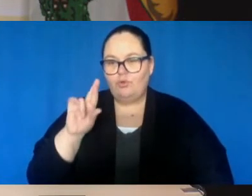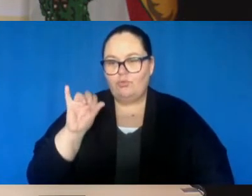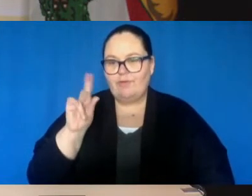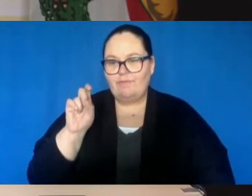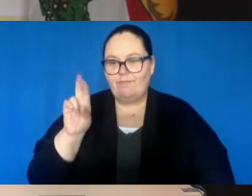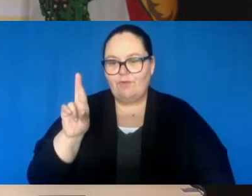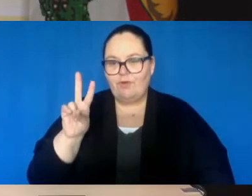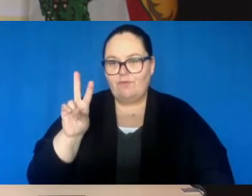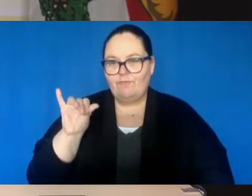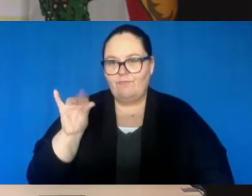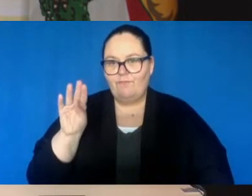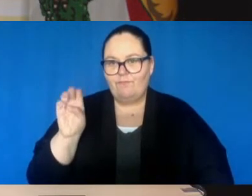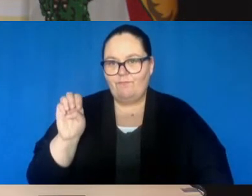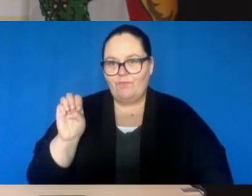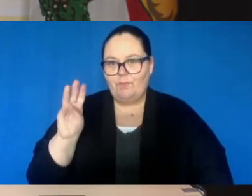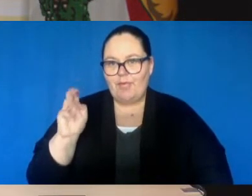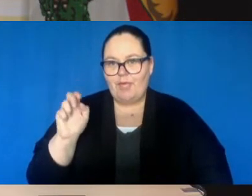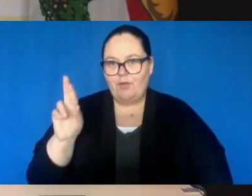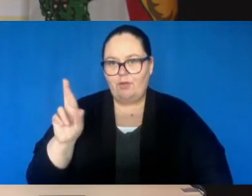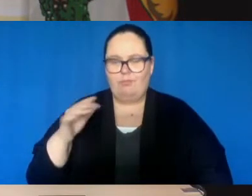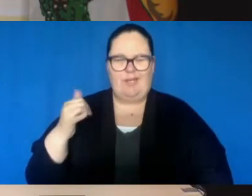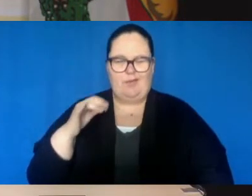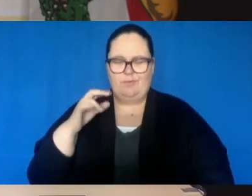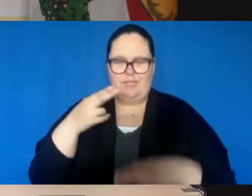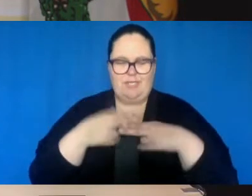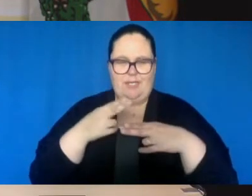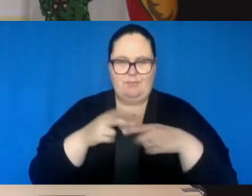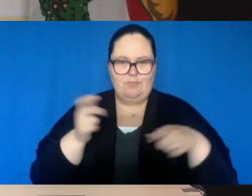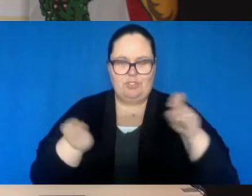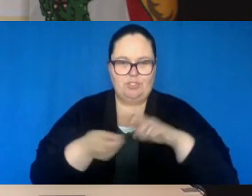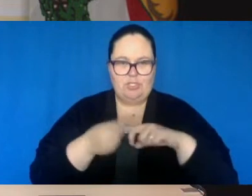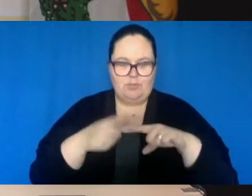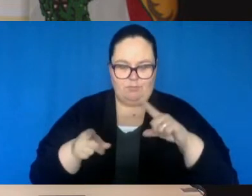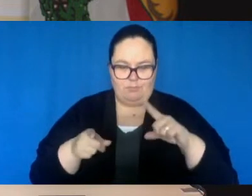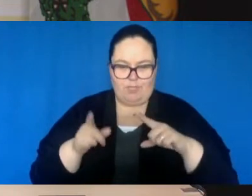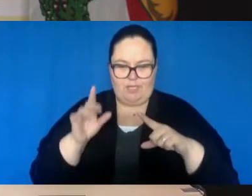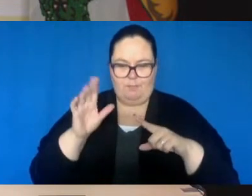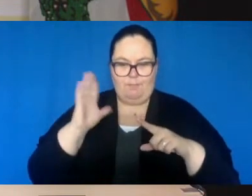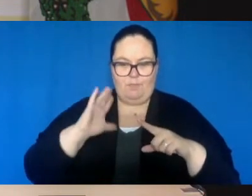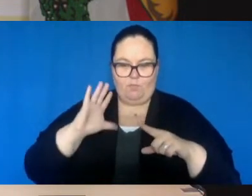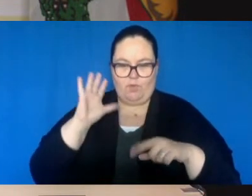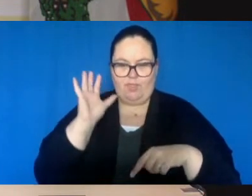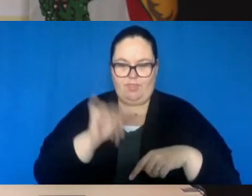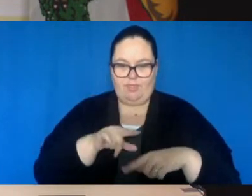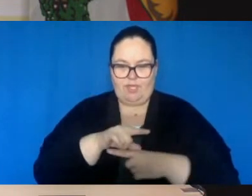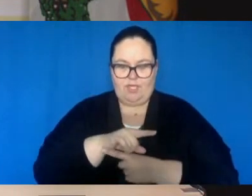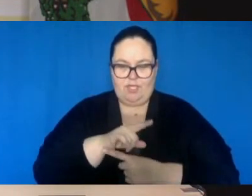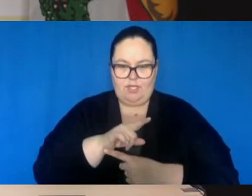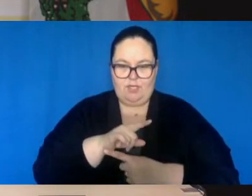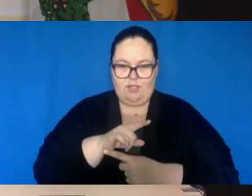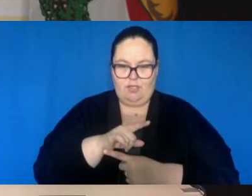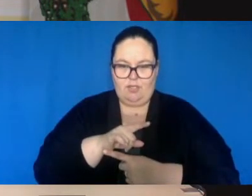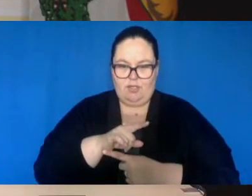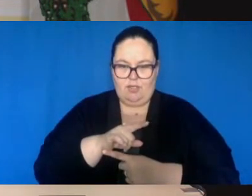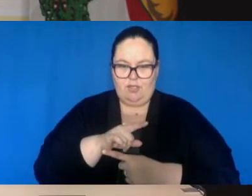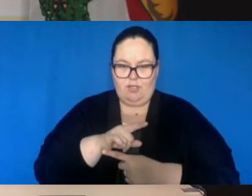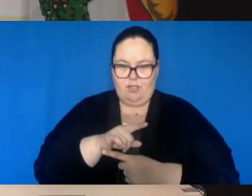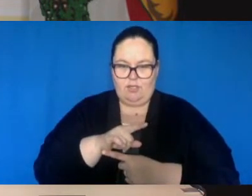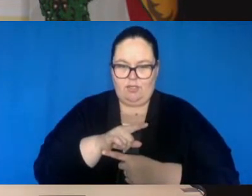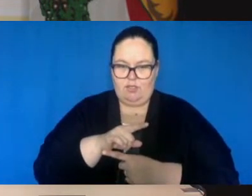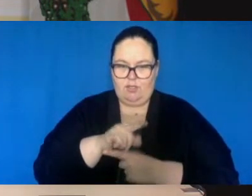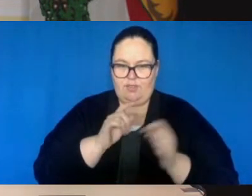guess it might be referred to as Rosedale Center now, previously that was, I think, going to be used as